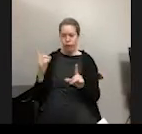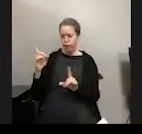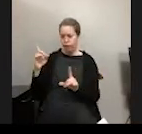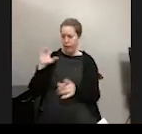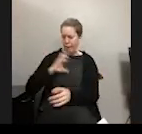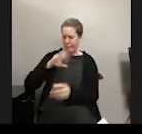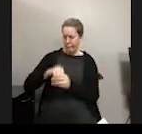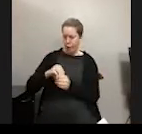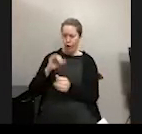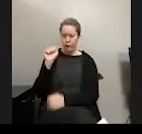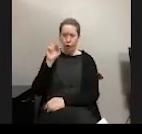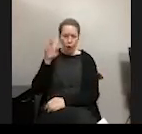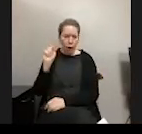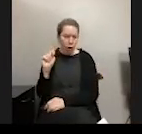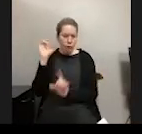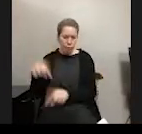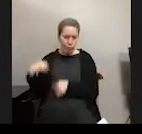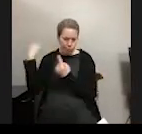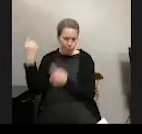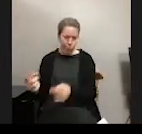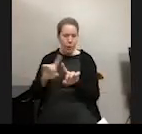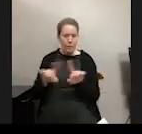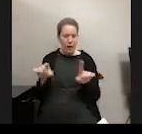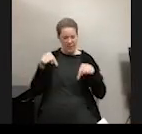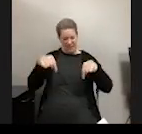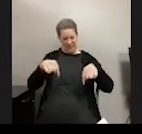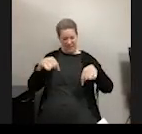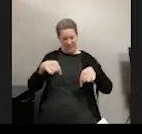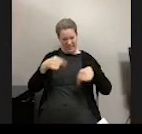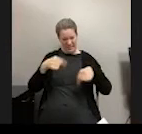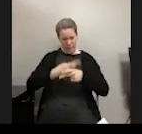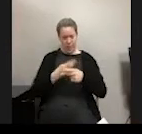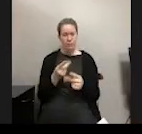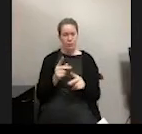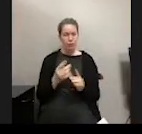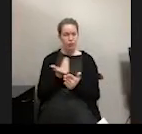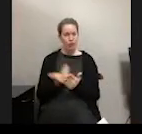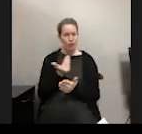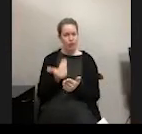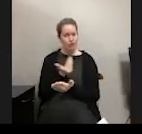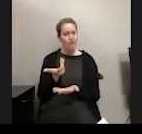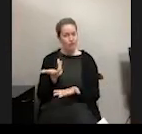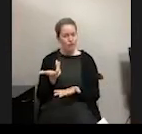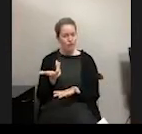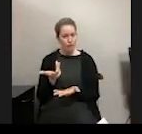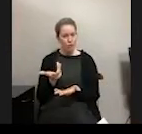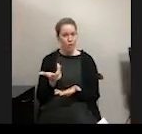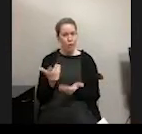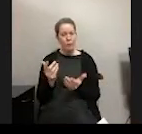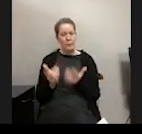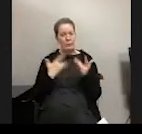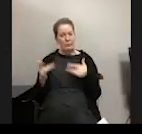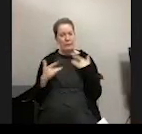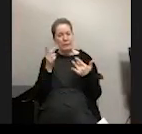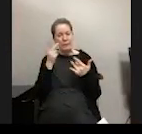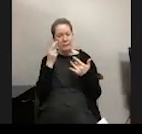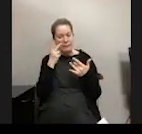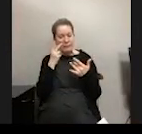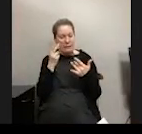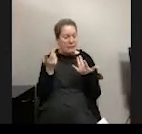I'm really keen to know more and see more what this 10 years of public art looked like. Thank you. Thank you,